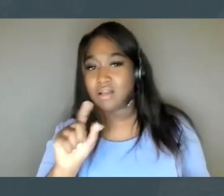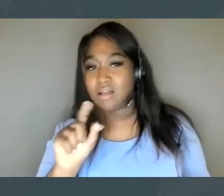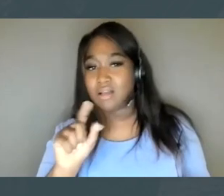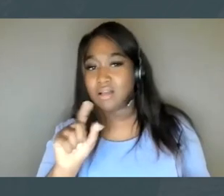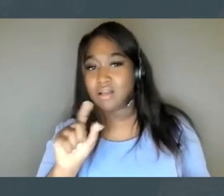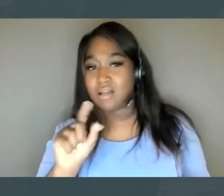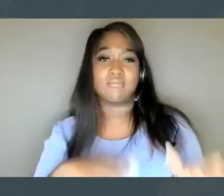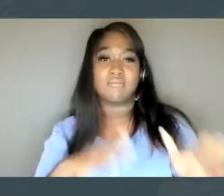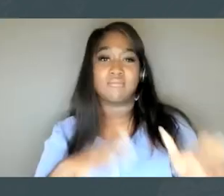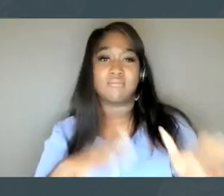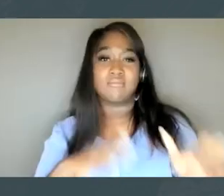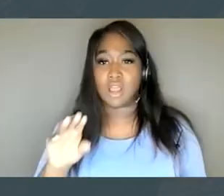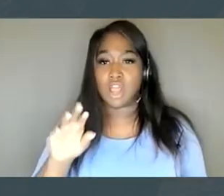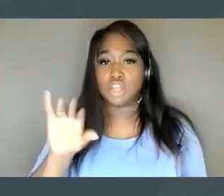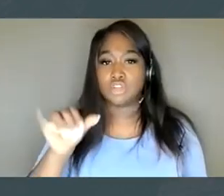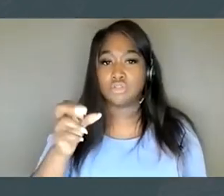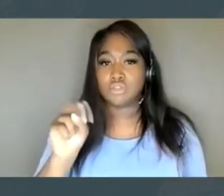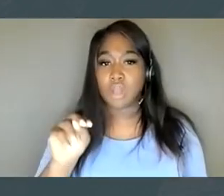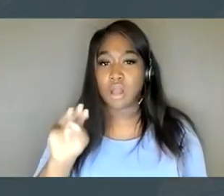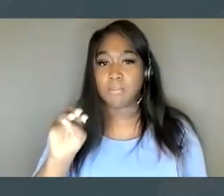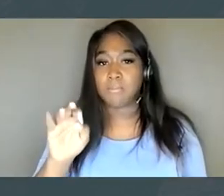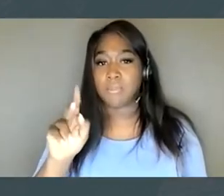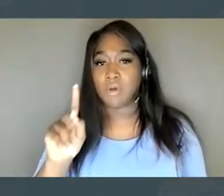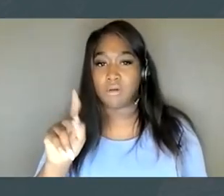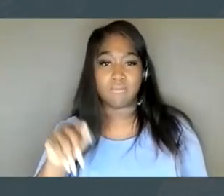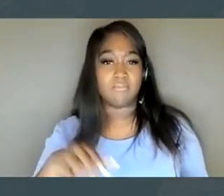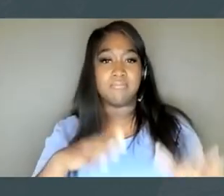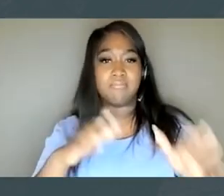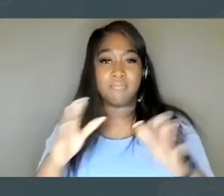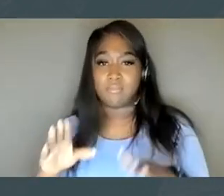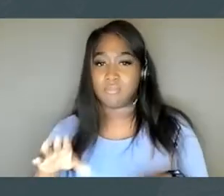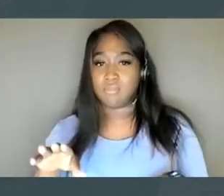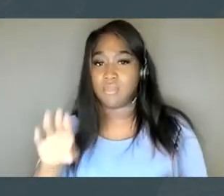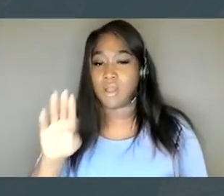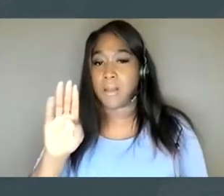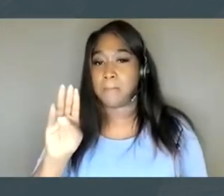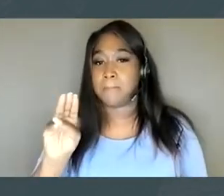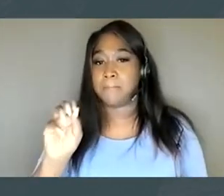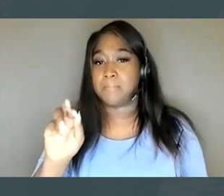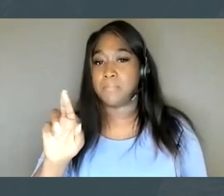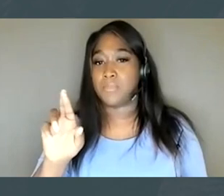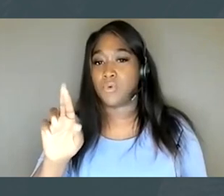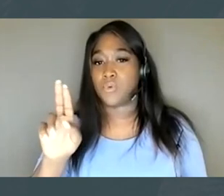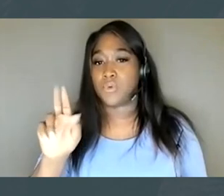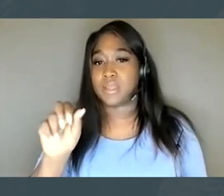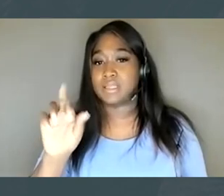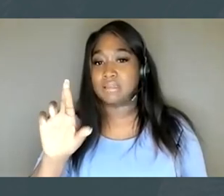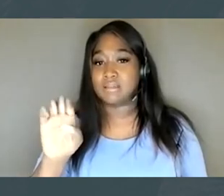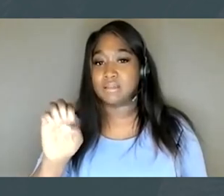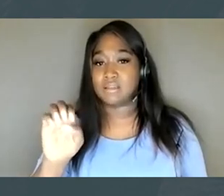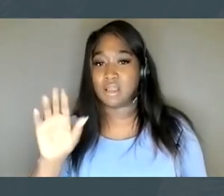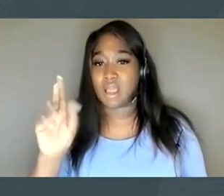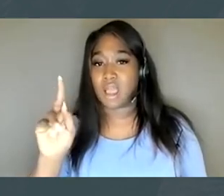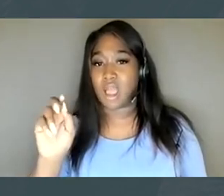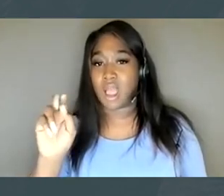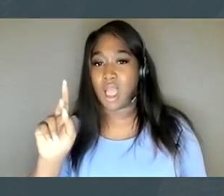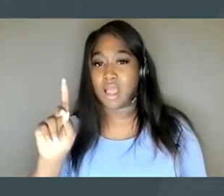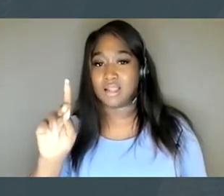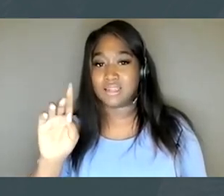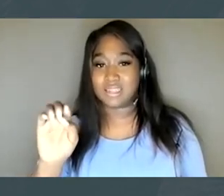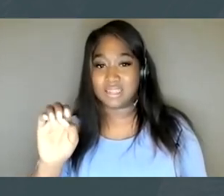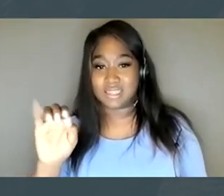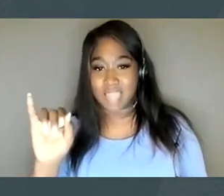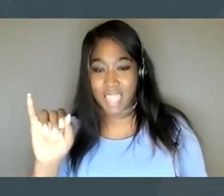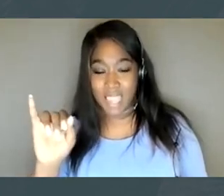Jean-Marc Dash, Walcott, Brathwaite, Maurice Condé, and you've got a lot of African-American as well.